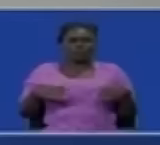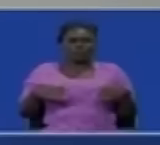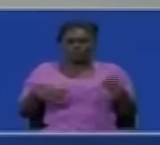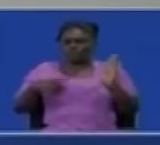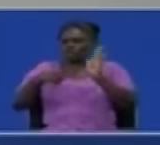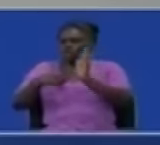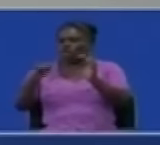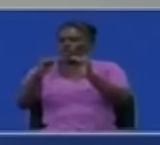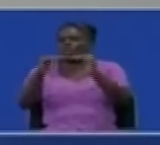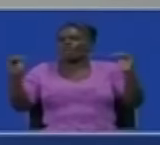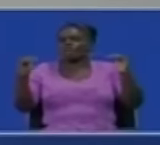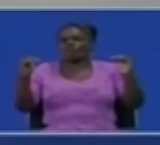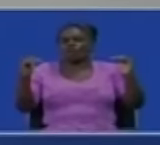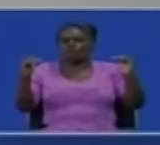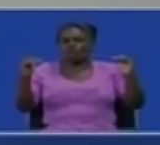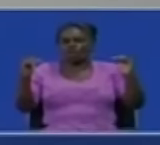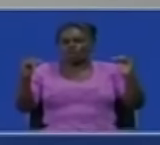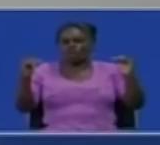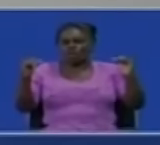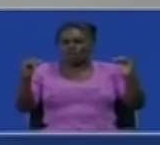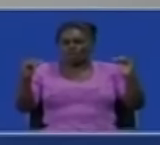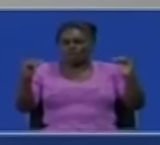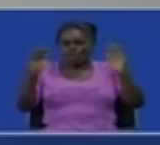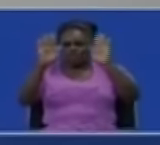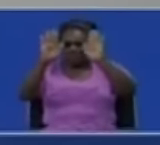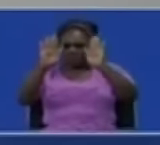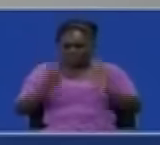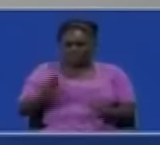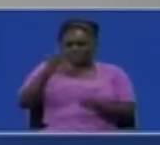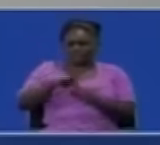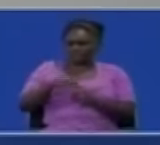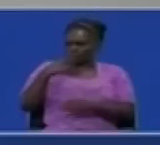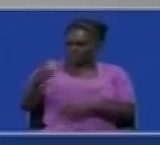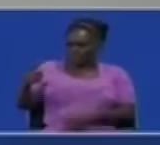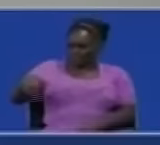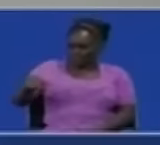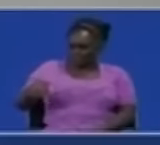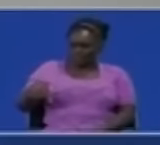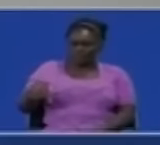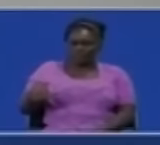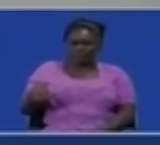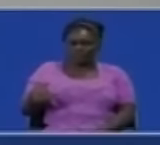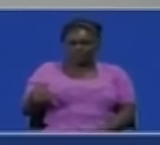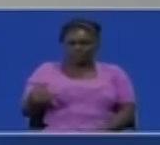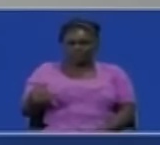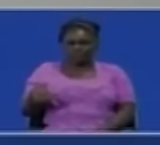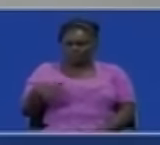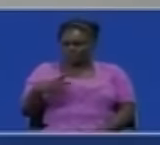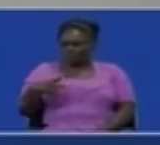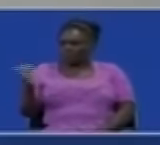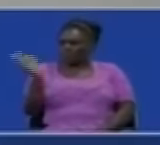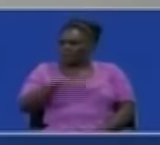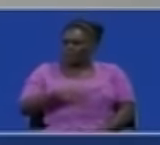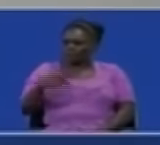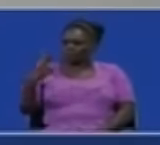demonstrating that level of preciousness to these elections. If you're telling us that we're going to go back